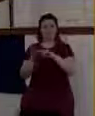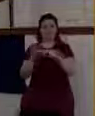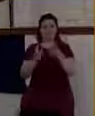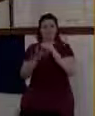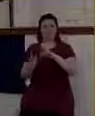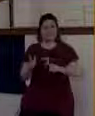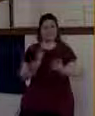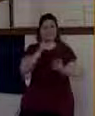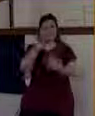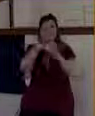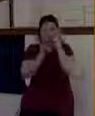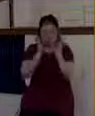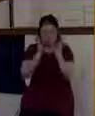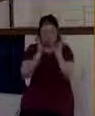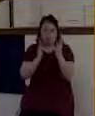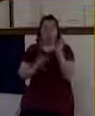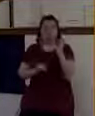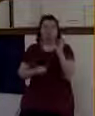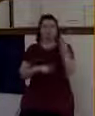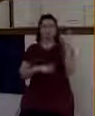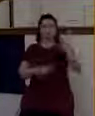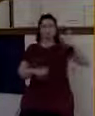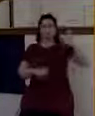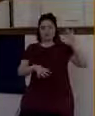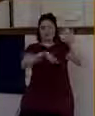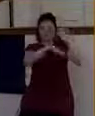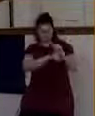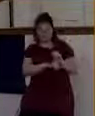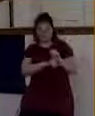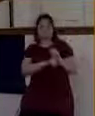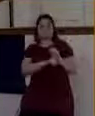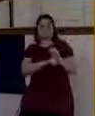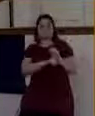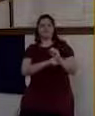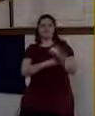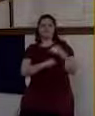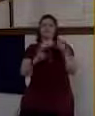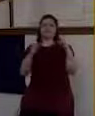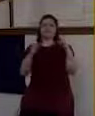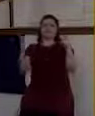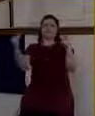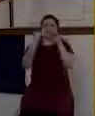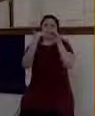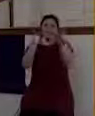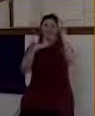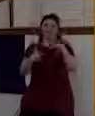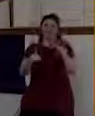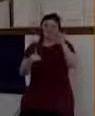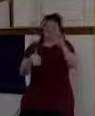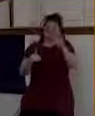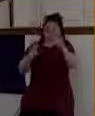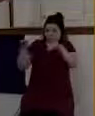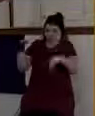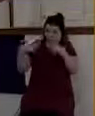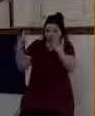this. This was an ancient Near Eastern custom. It was called the custom of equal reciprocation.